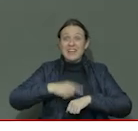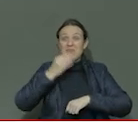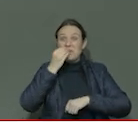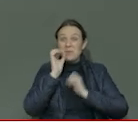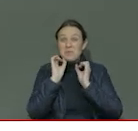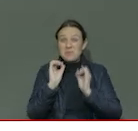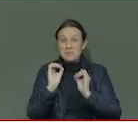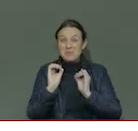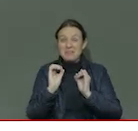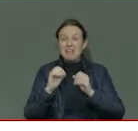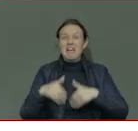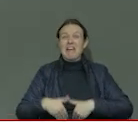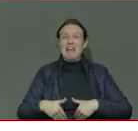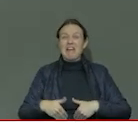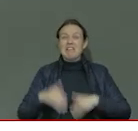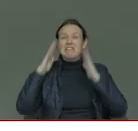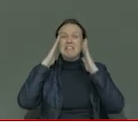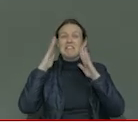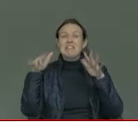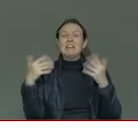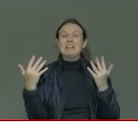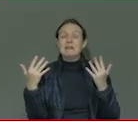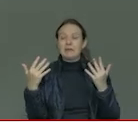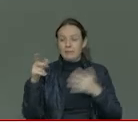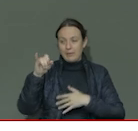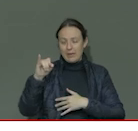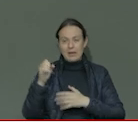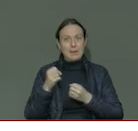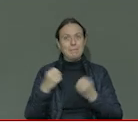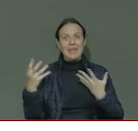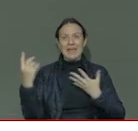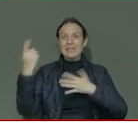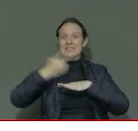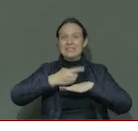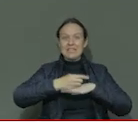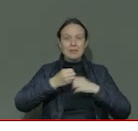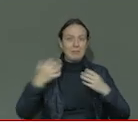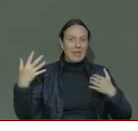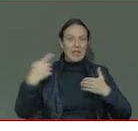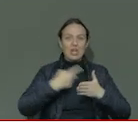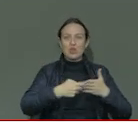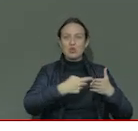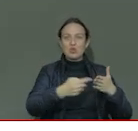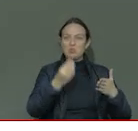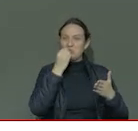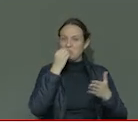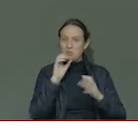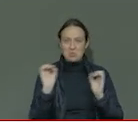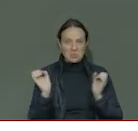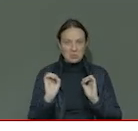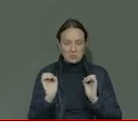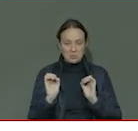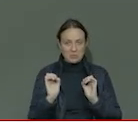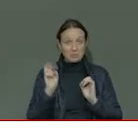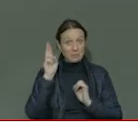can't even concentrate in school. Pi had to go sometimes for days or weeks without food, and this is what happens. You